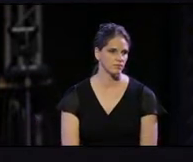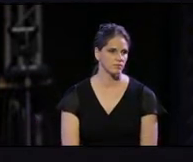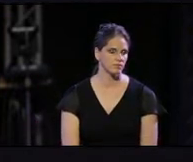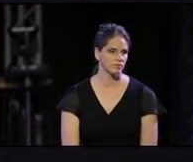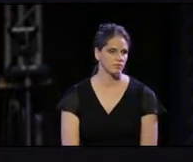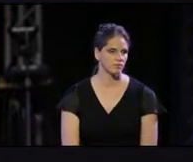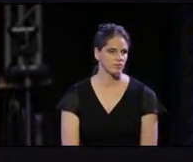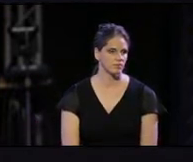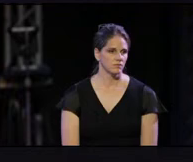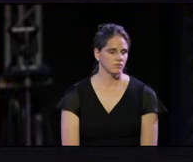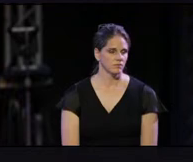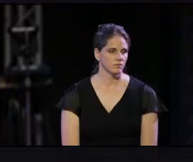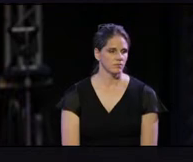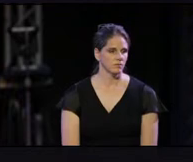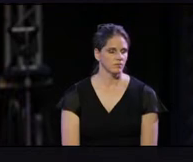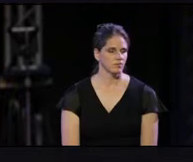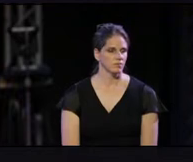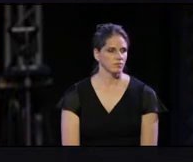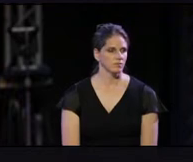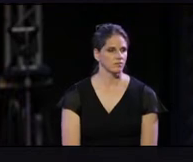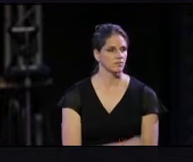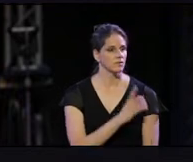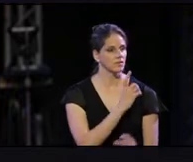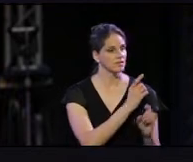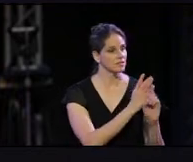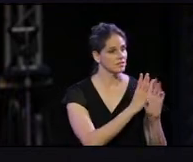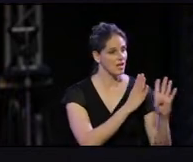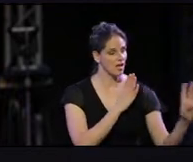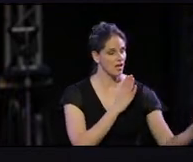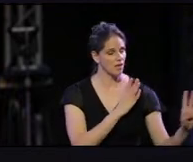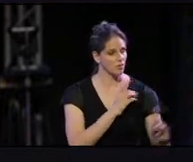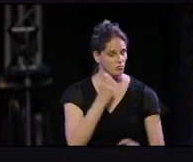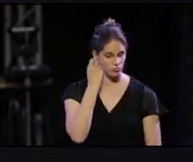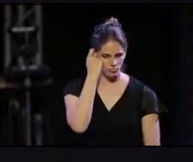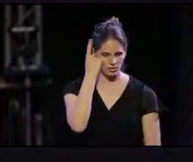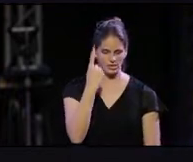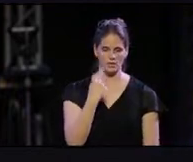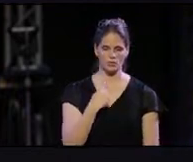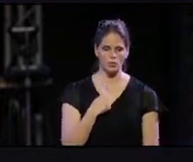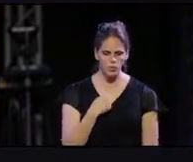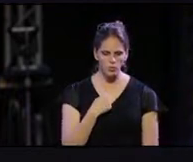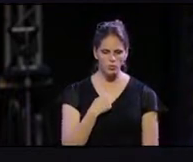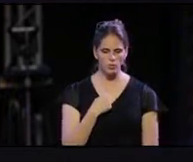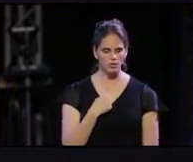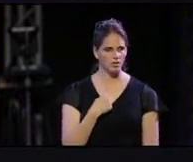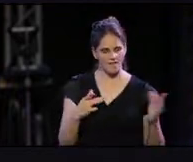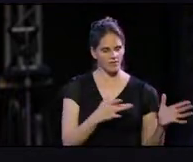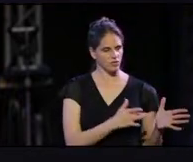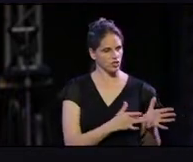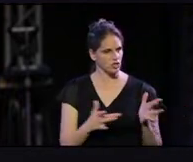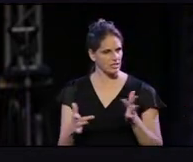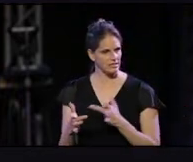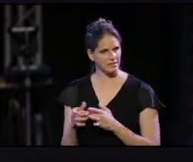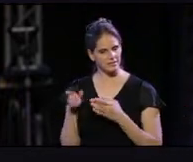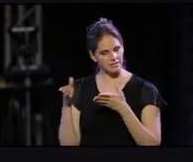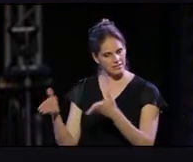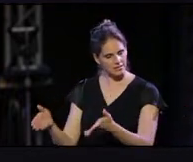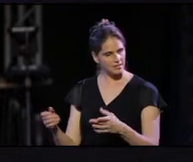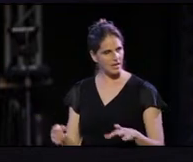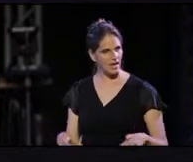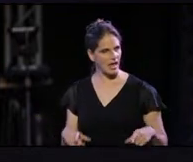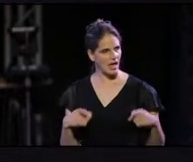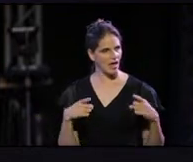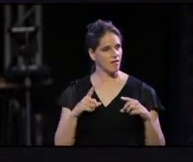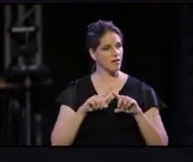You see, these disciples realize something. That empty tomb isn't just proof of the life's life.